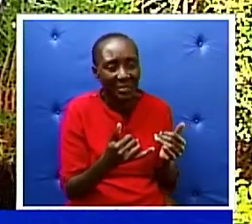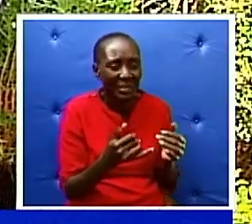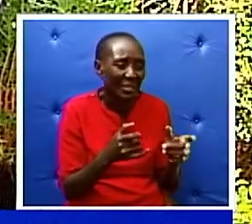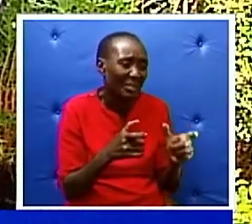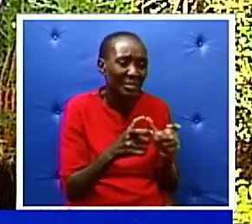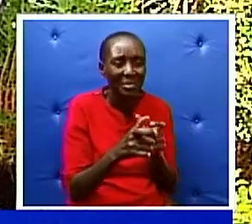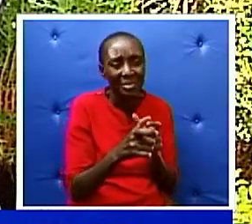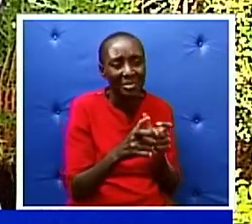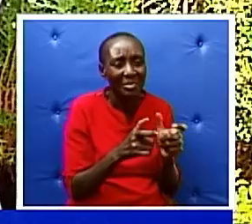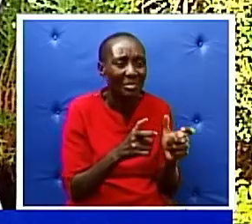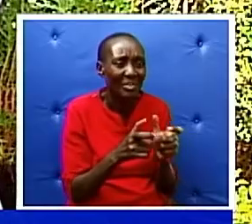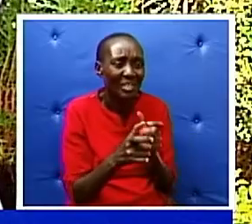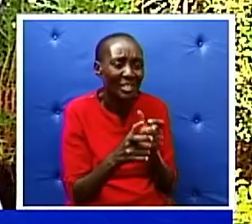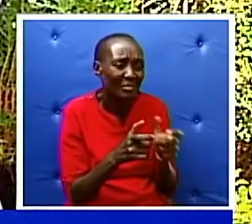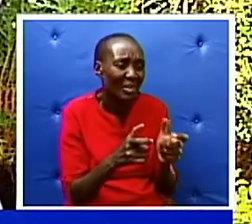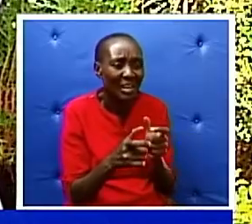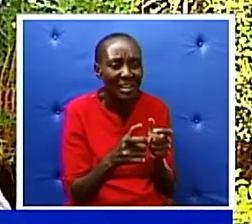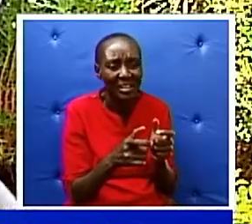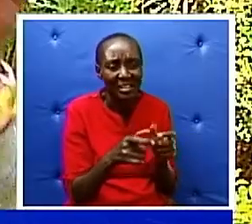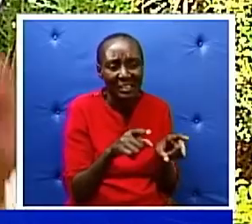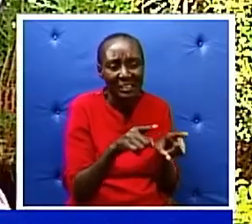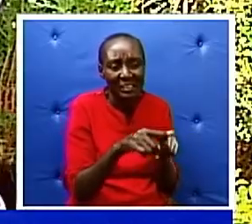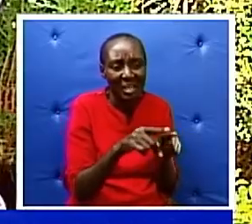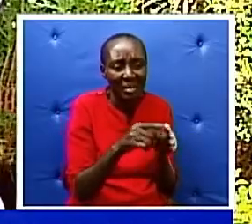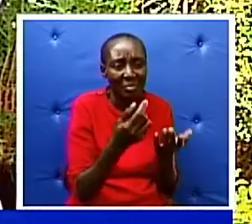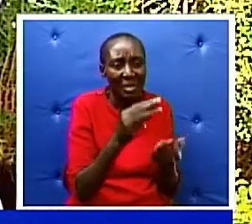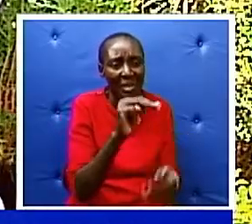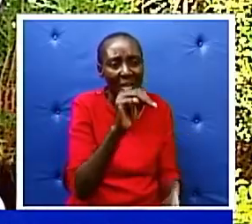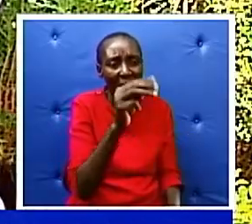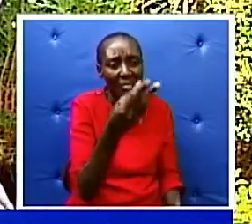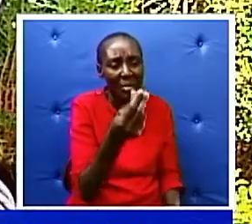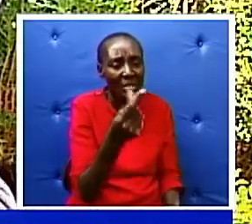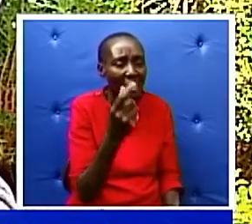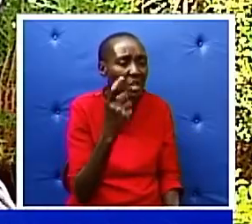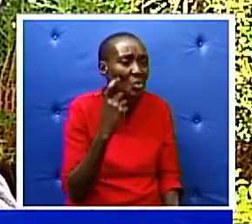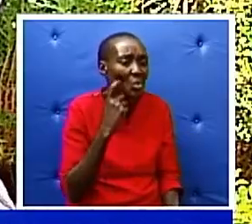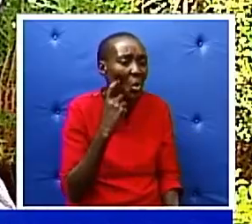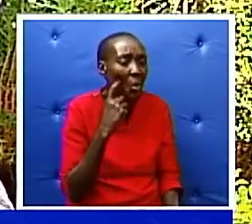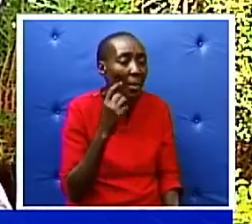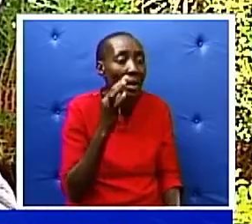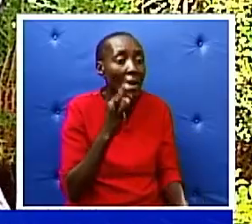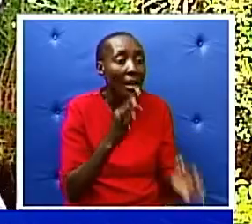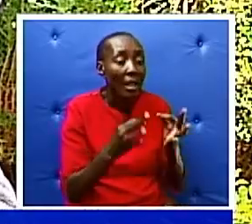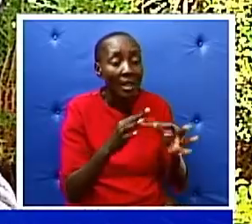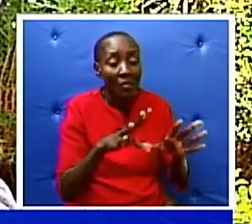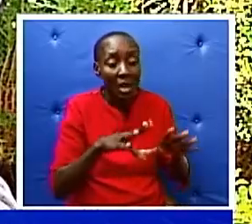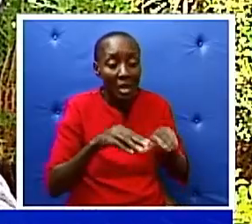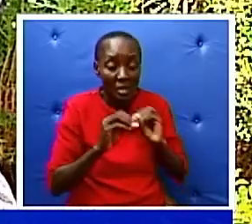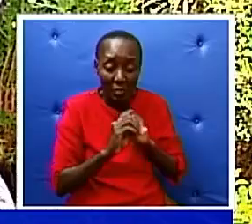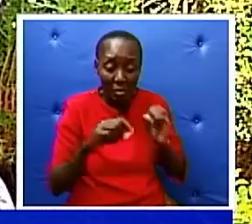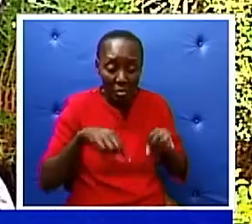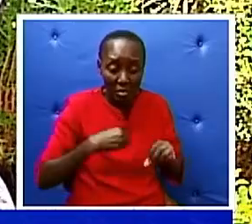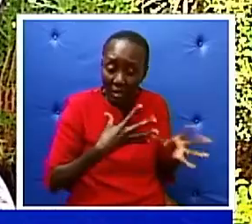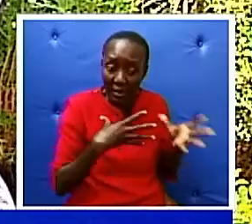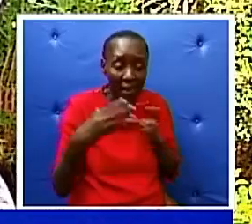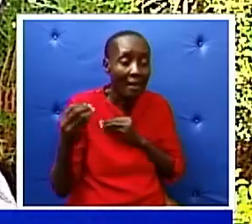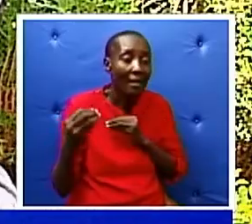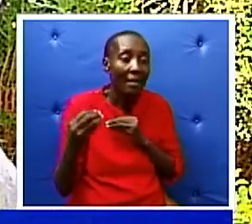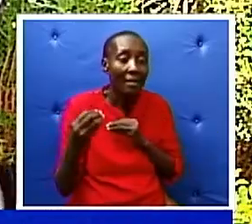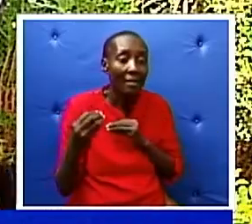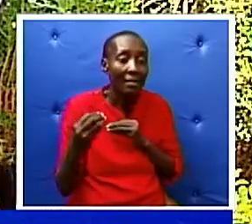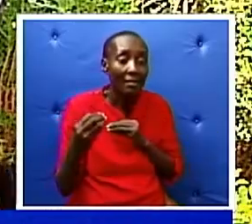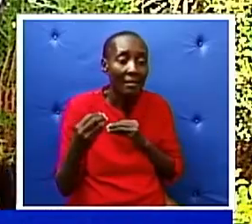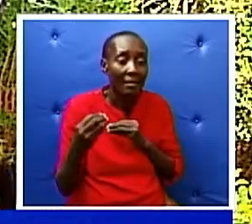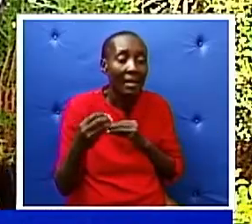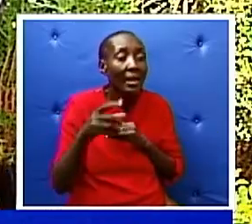they are offices or M-Pesa shops, where if you don't agree, I will go, and you have